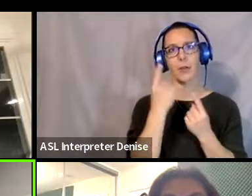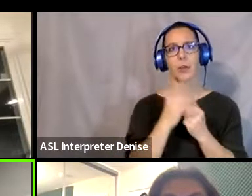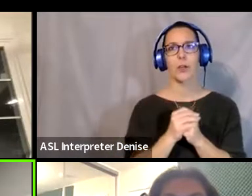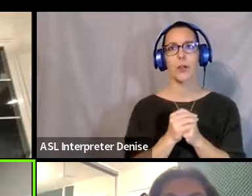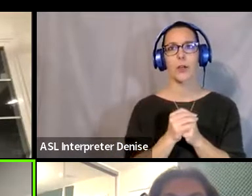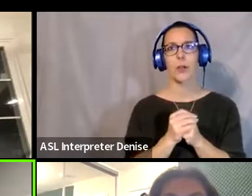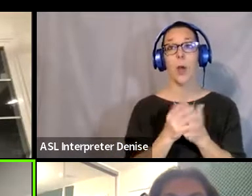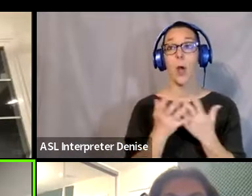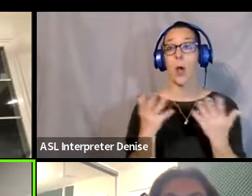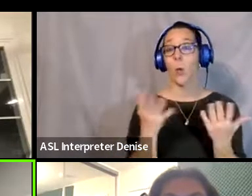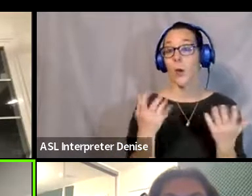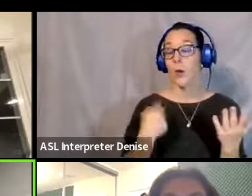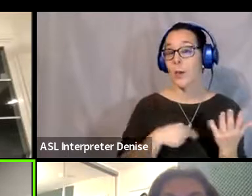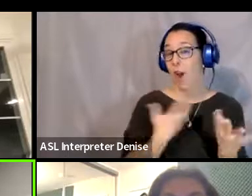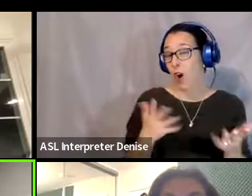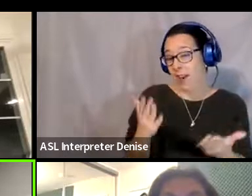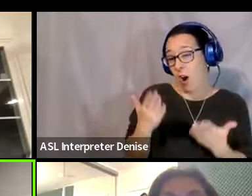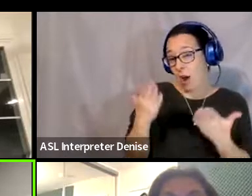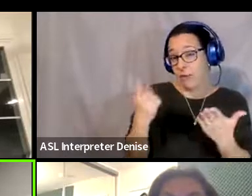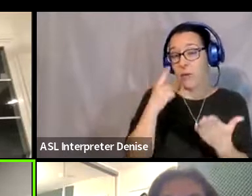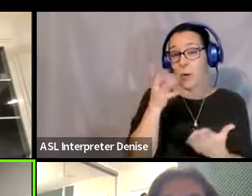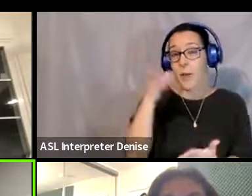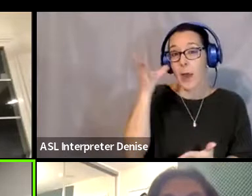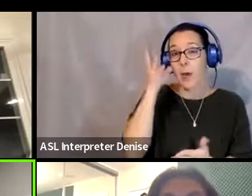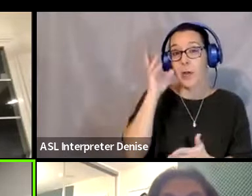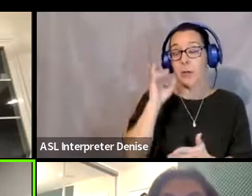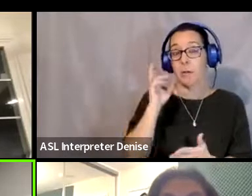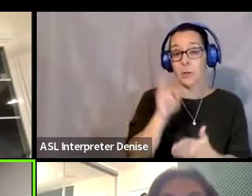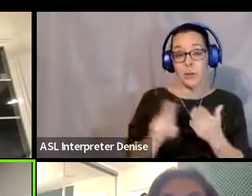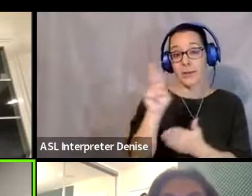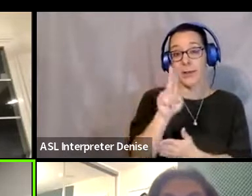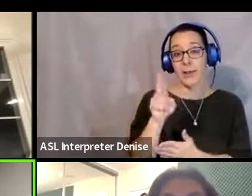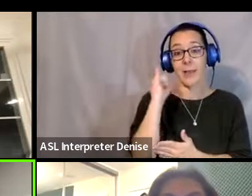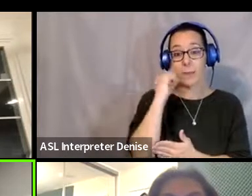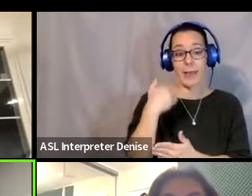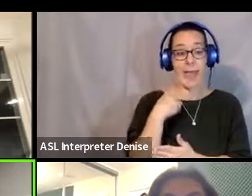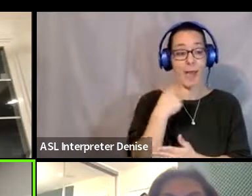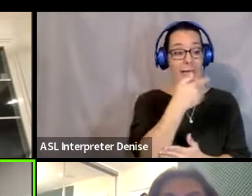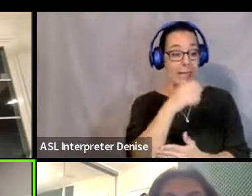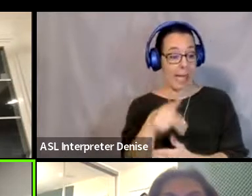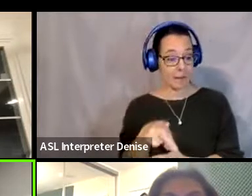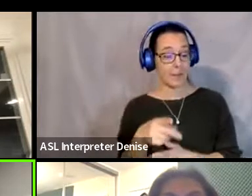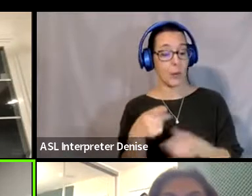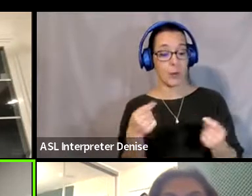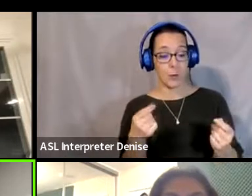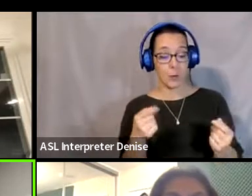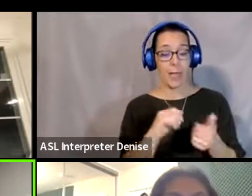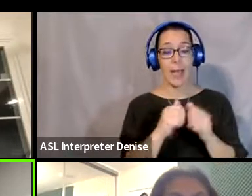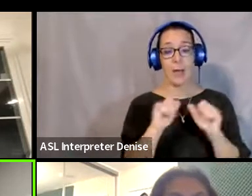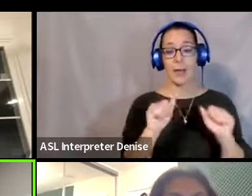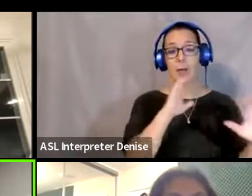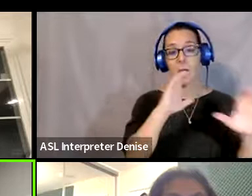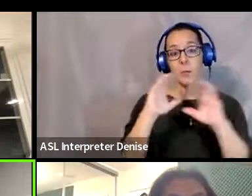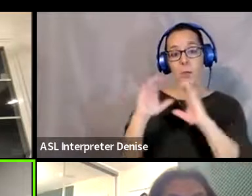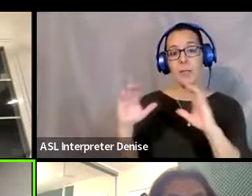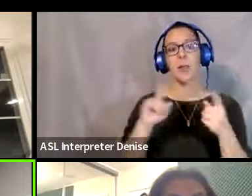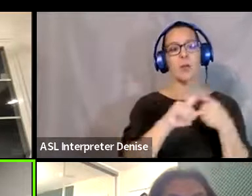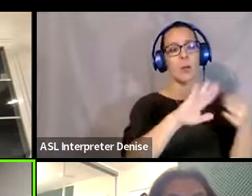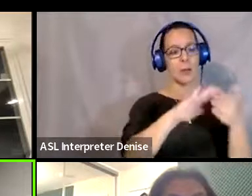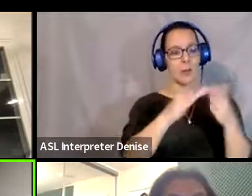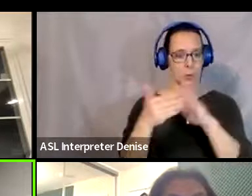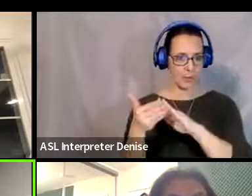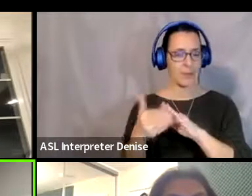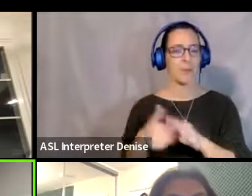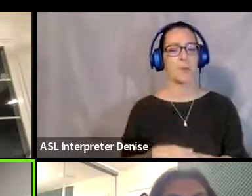already offered at Parent University, and whether we can fill in some gaps, whether we can do a better job of communicating some of these pieces to the community. So